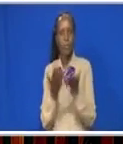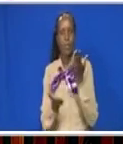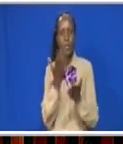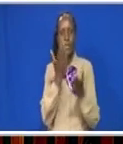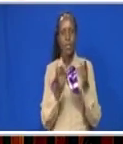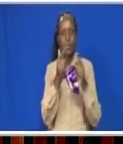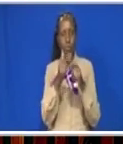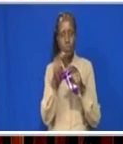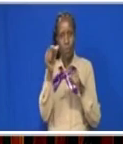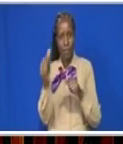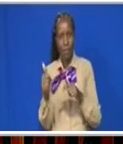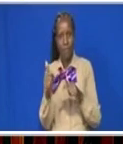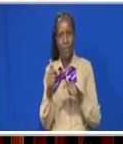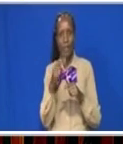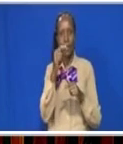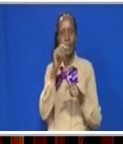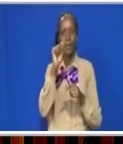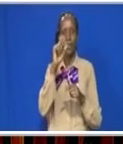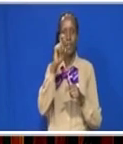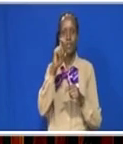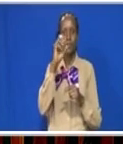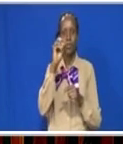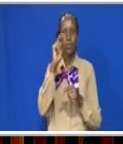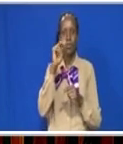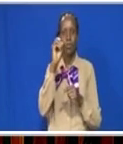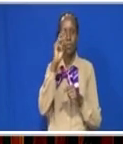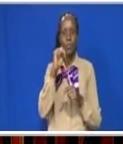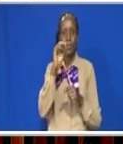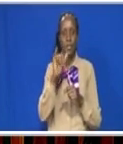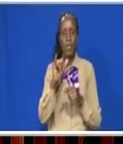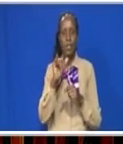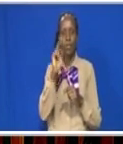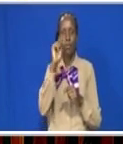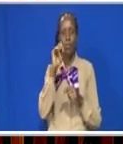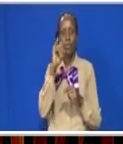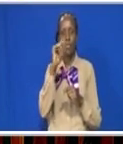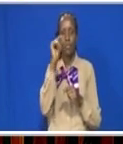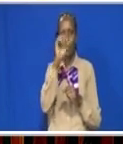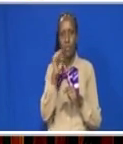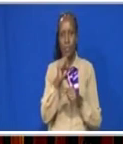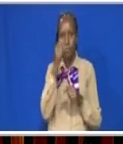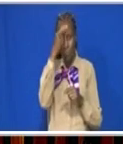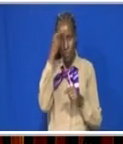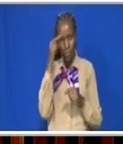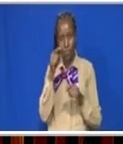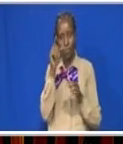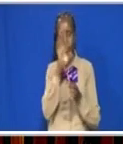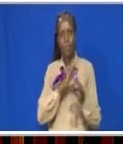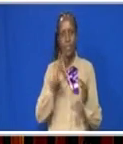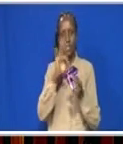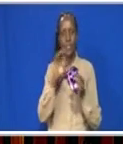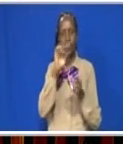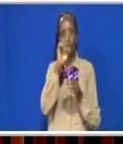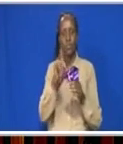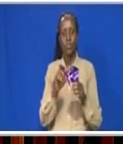to other taxonomic units. We continue because that was a very precise question,